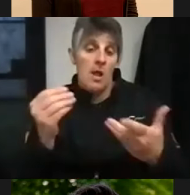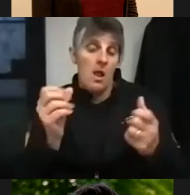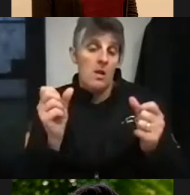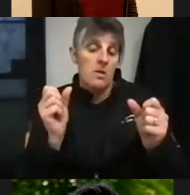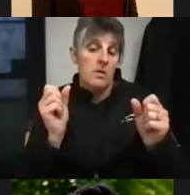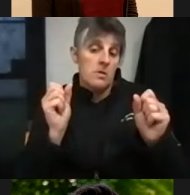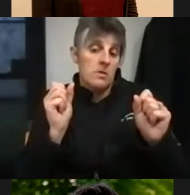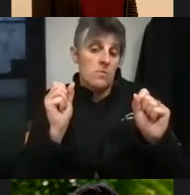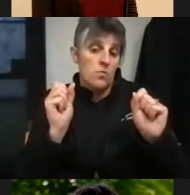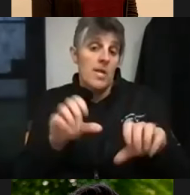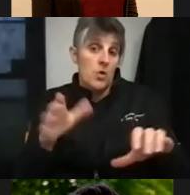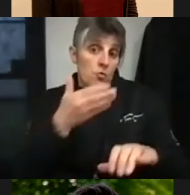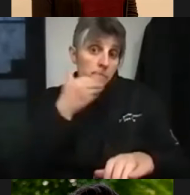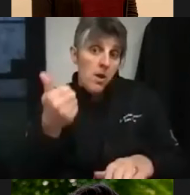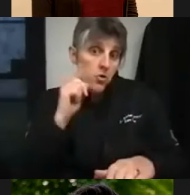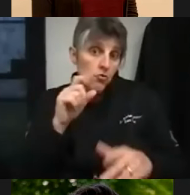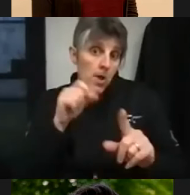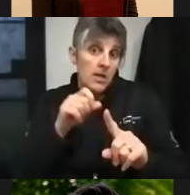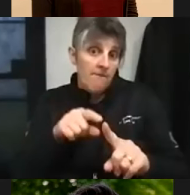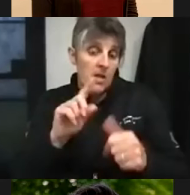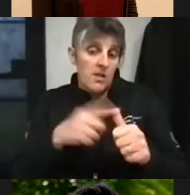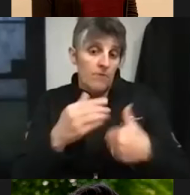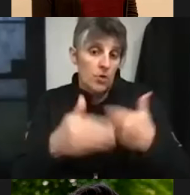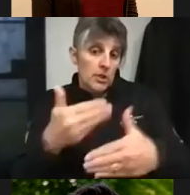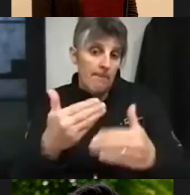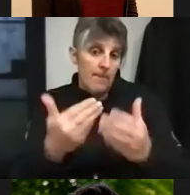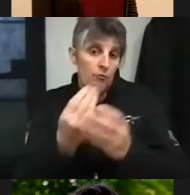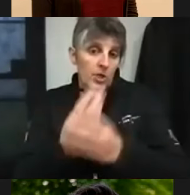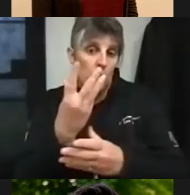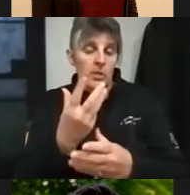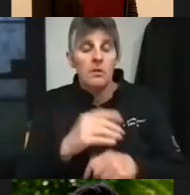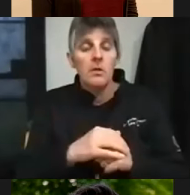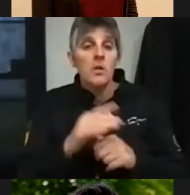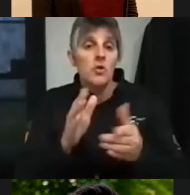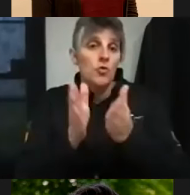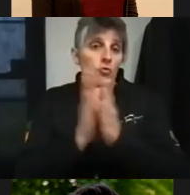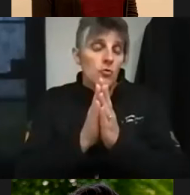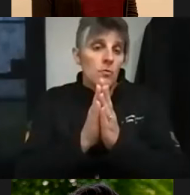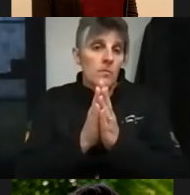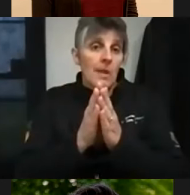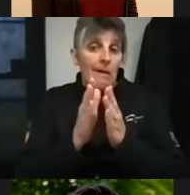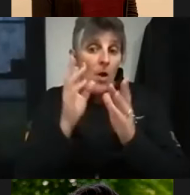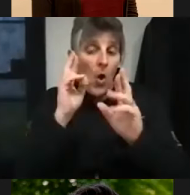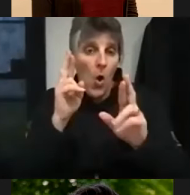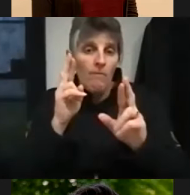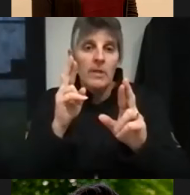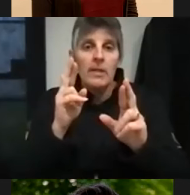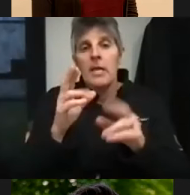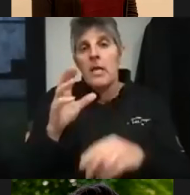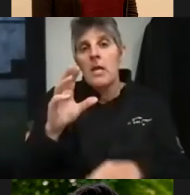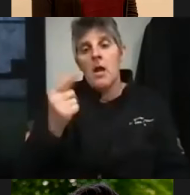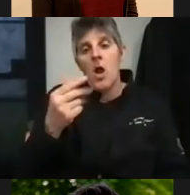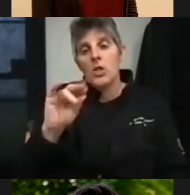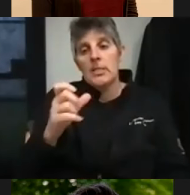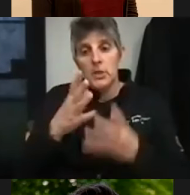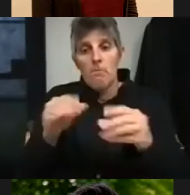we can do better to activate the first step of regeneration, to ask hopefully ask mirror cells to divide multiple